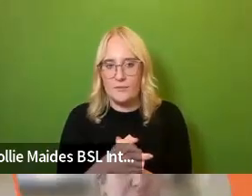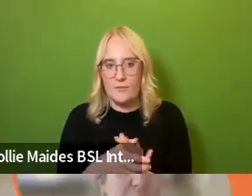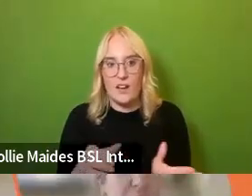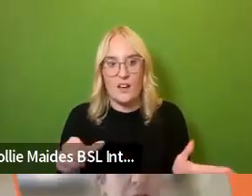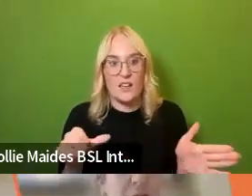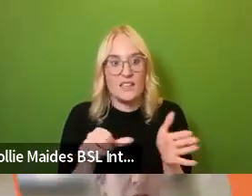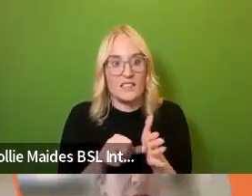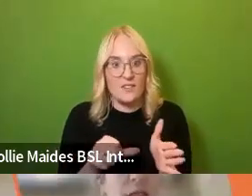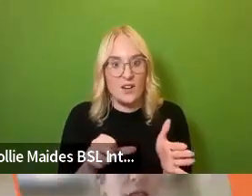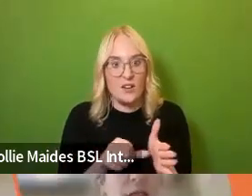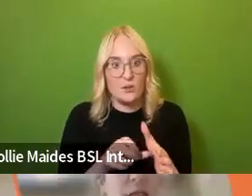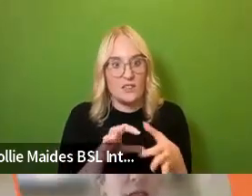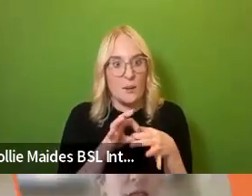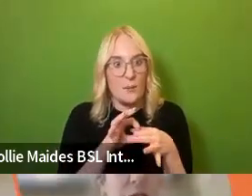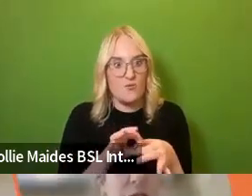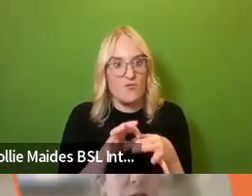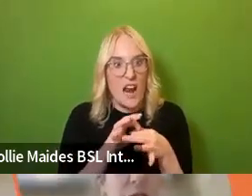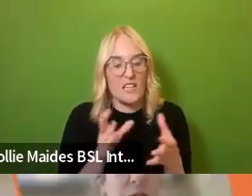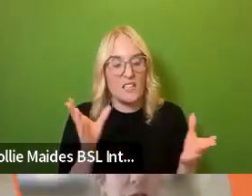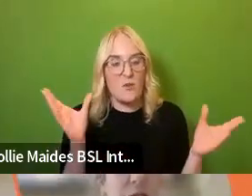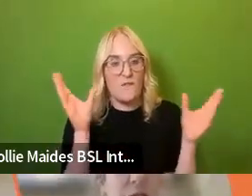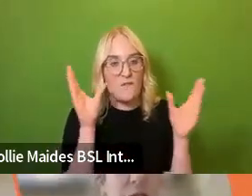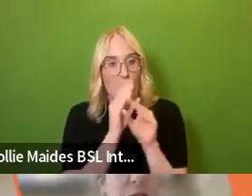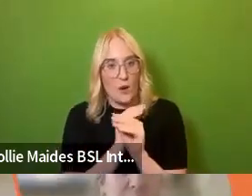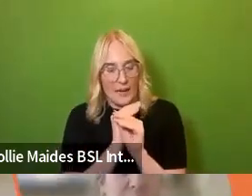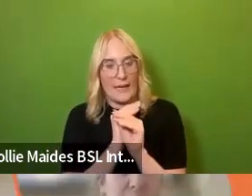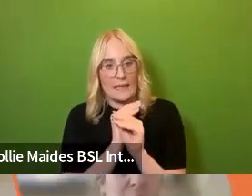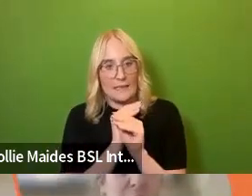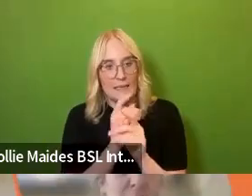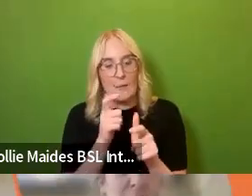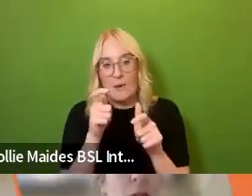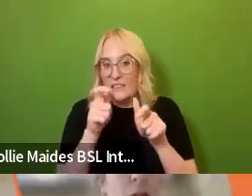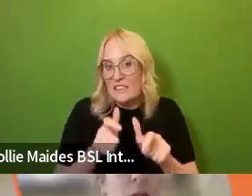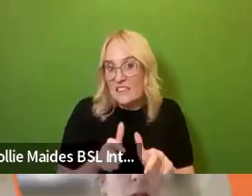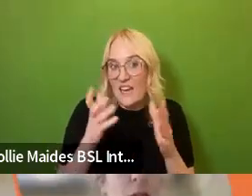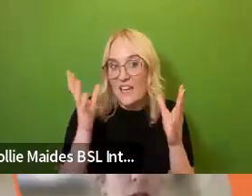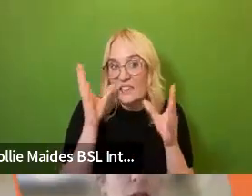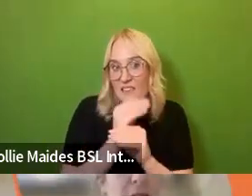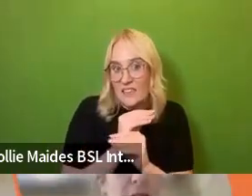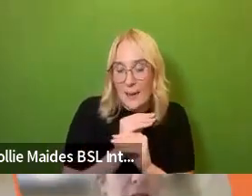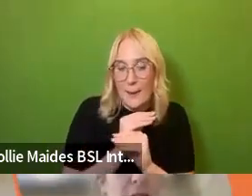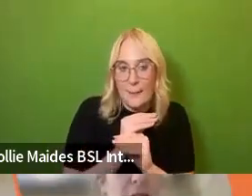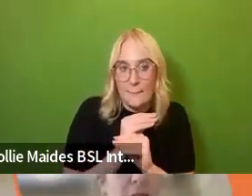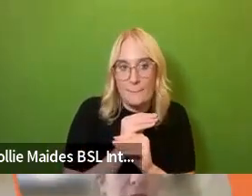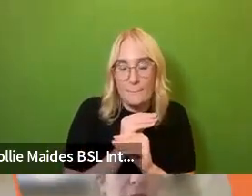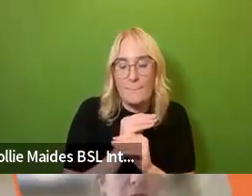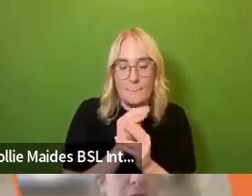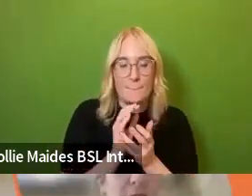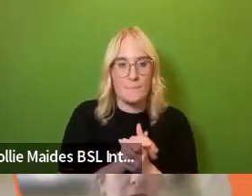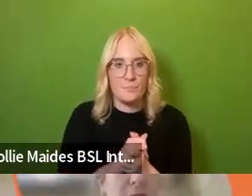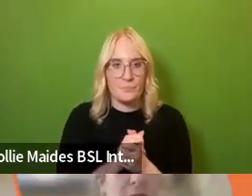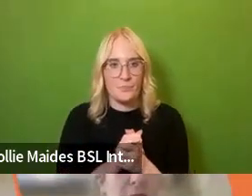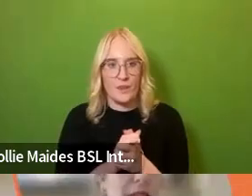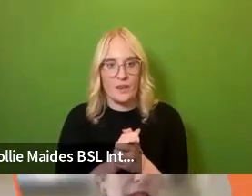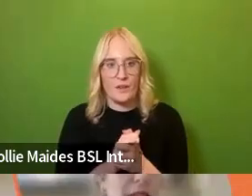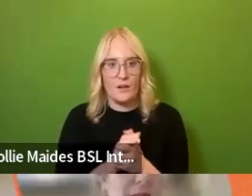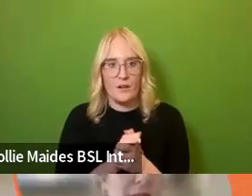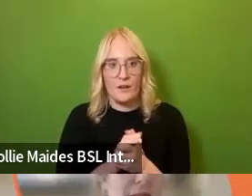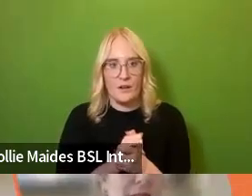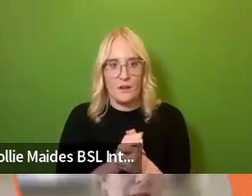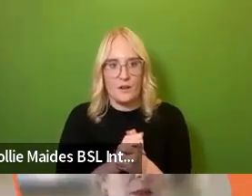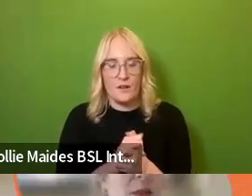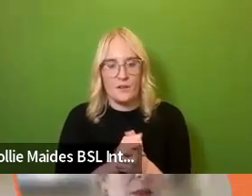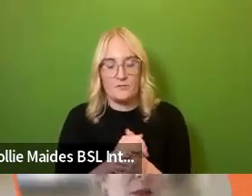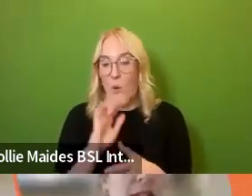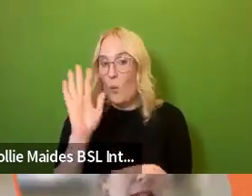asleep. They can also be around staying asleep, and all that can be impacted by their